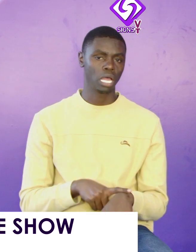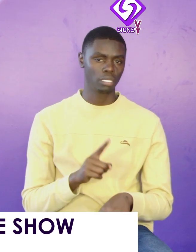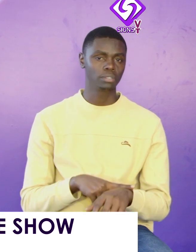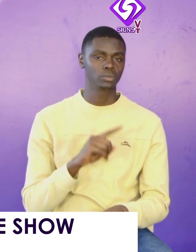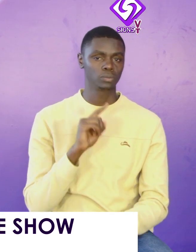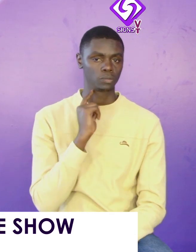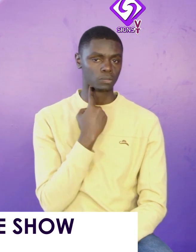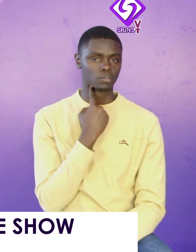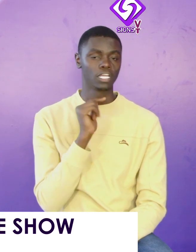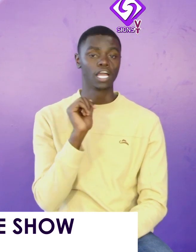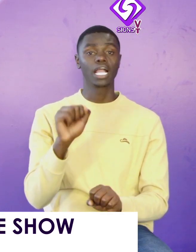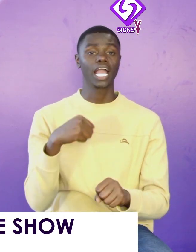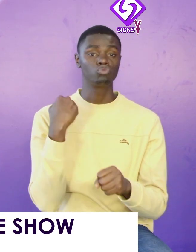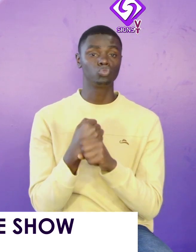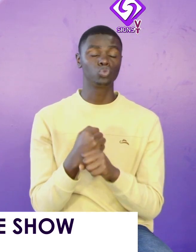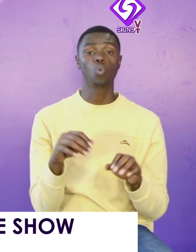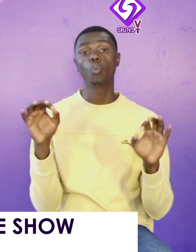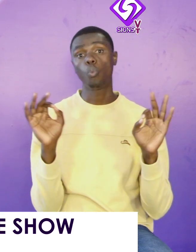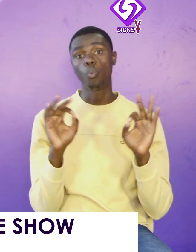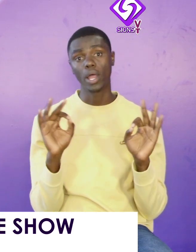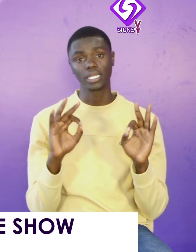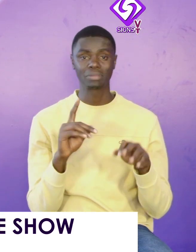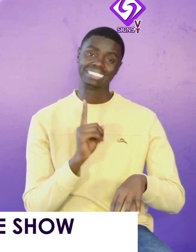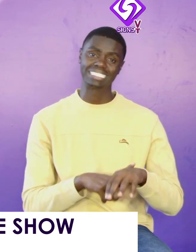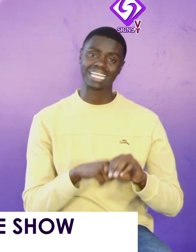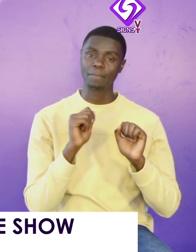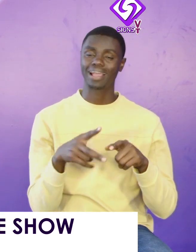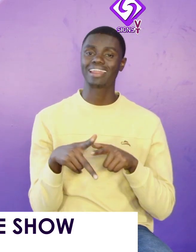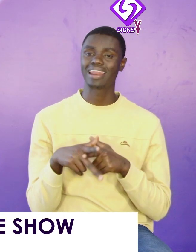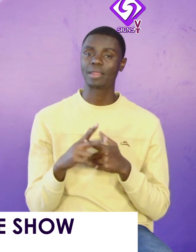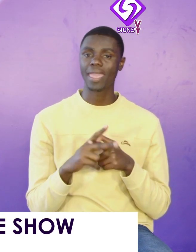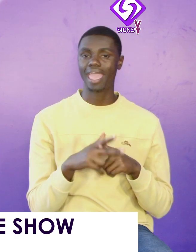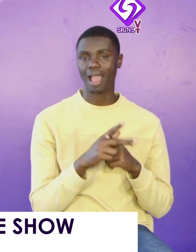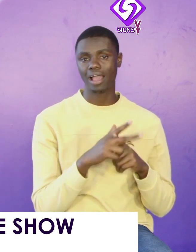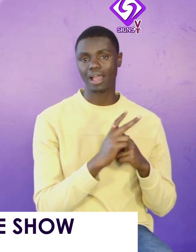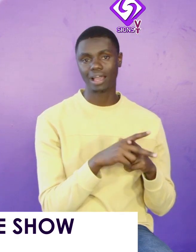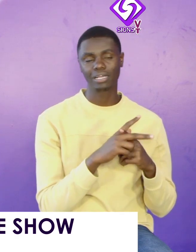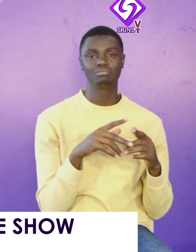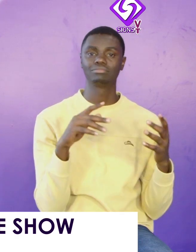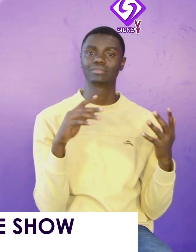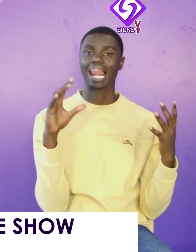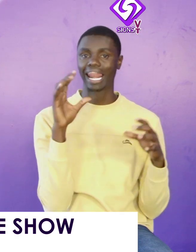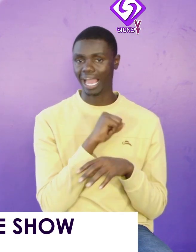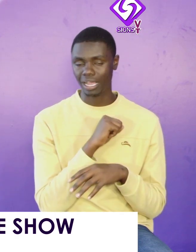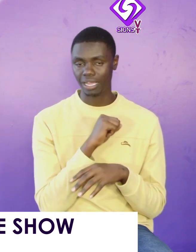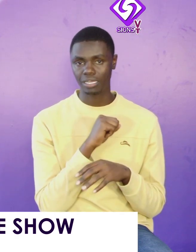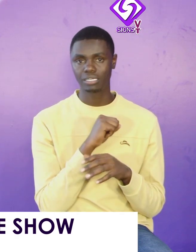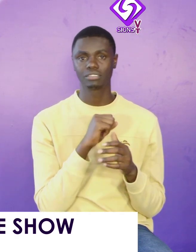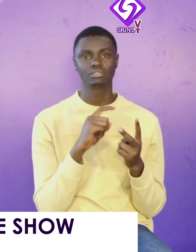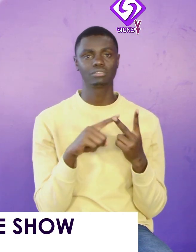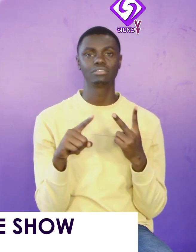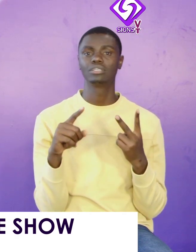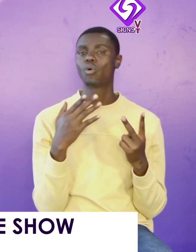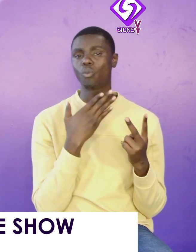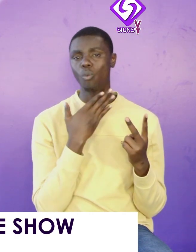Time can do wonders. Time can repair patterns of lack, patterns of want